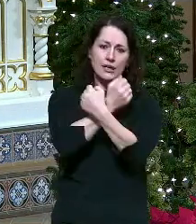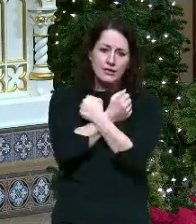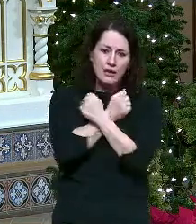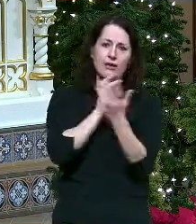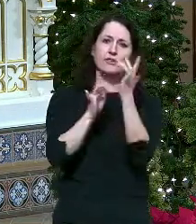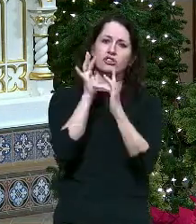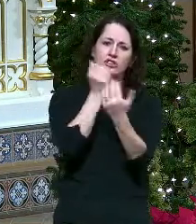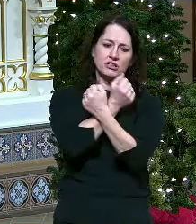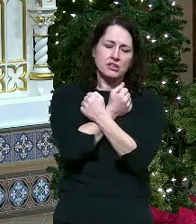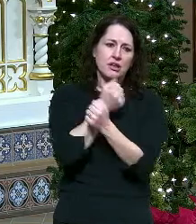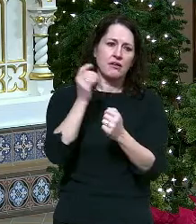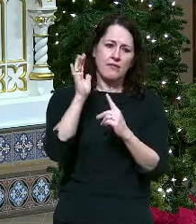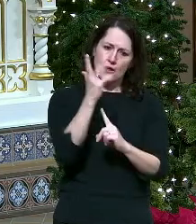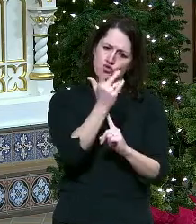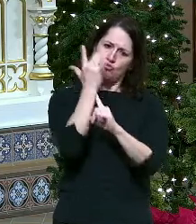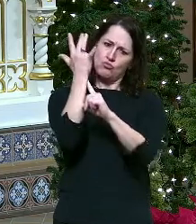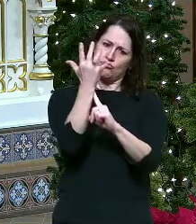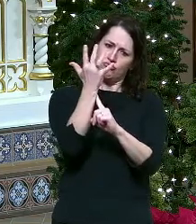of love,